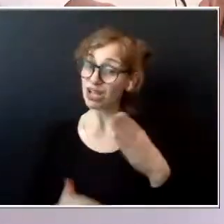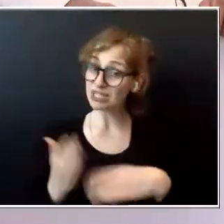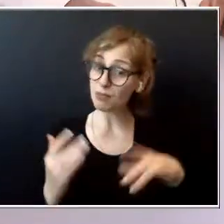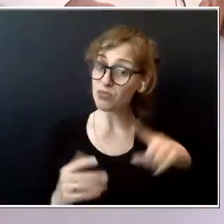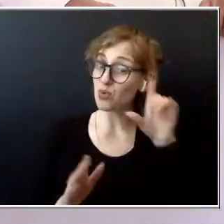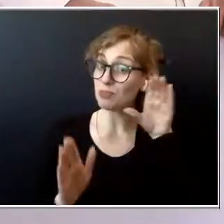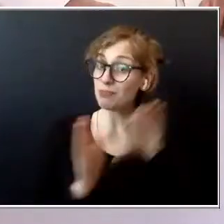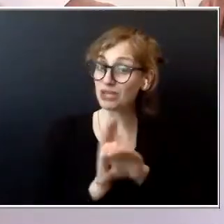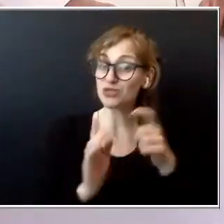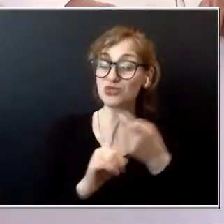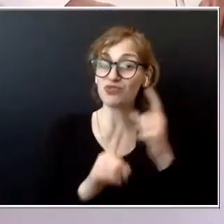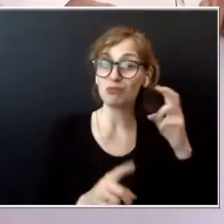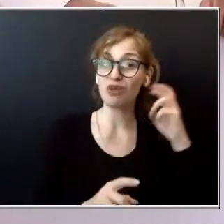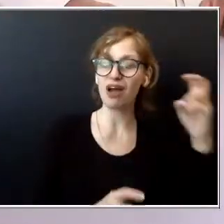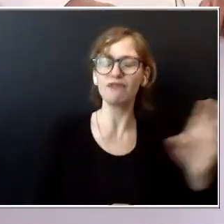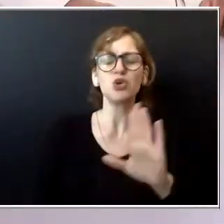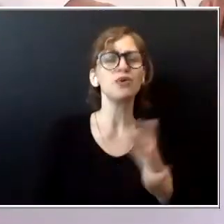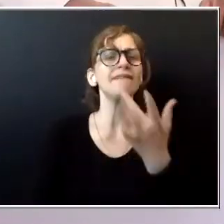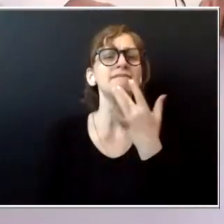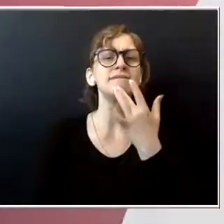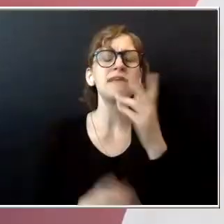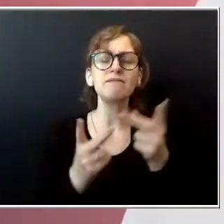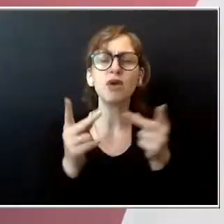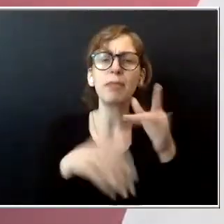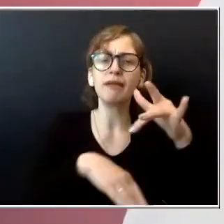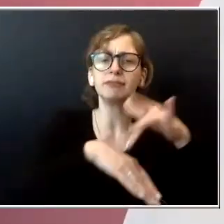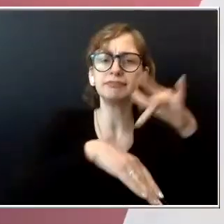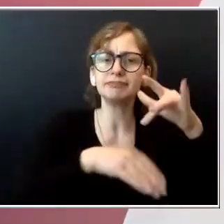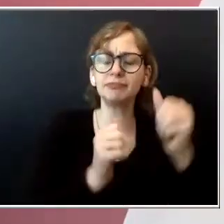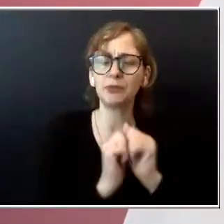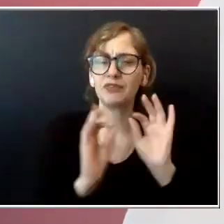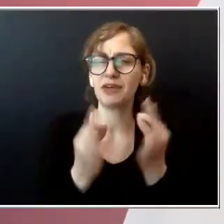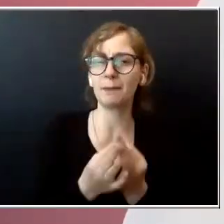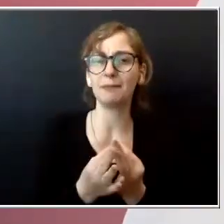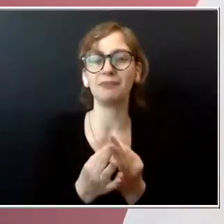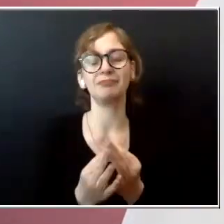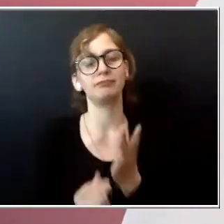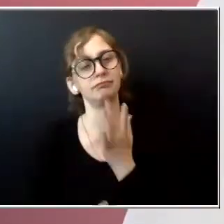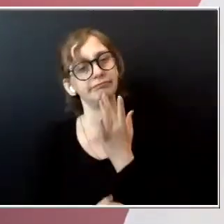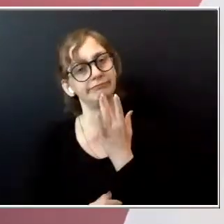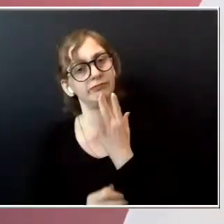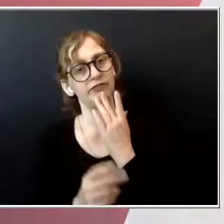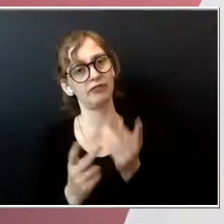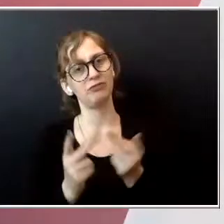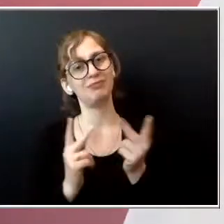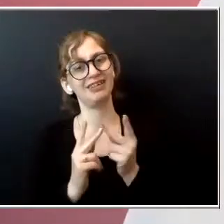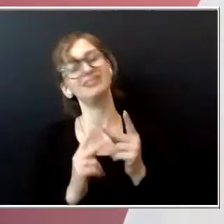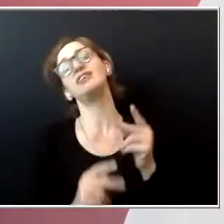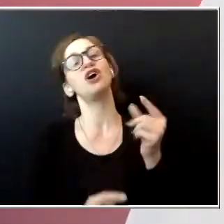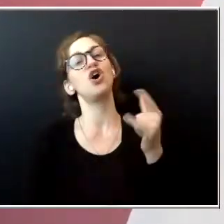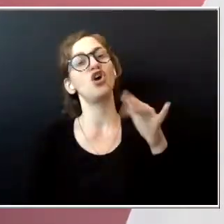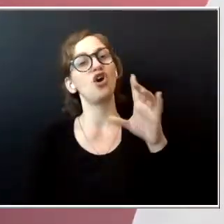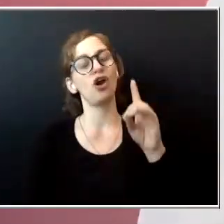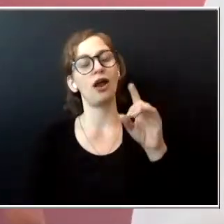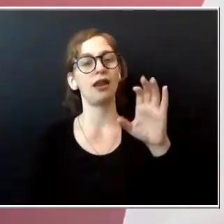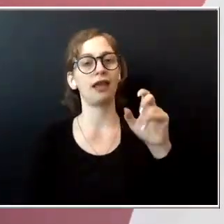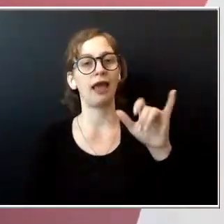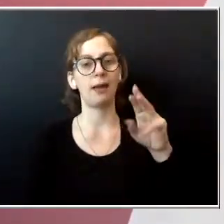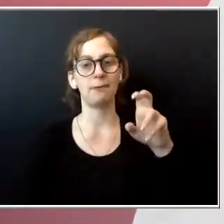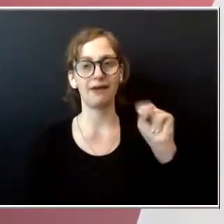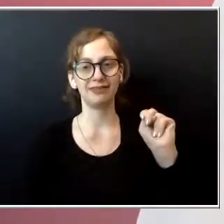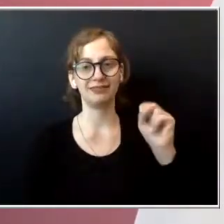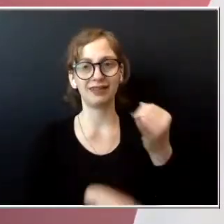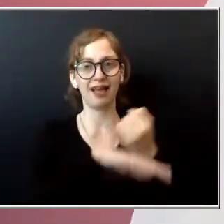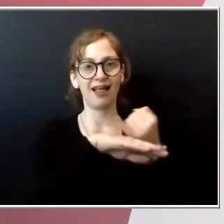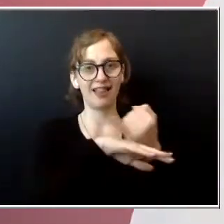your favorite place you've been to with them? So our favorite place has been Grand Cayman Islands. So that's nice. They love the